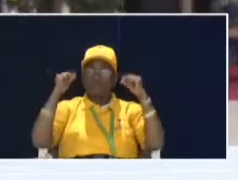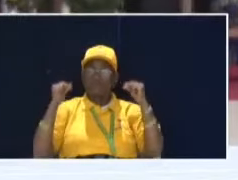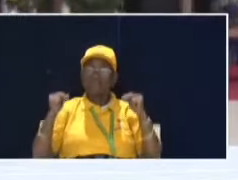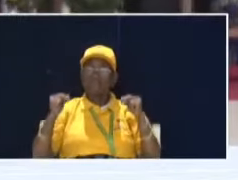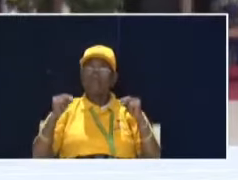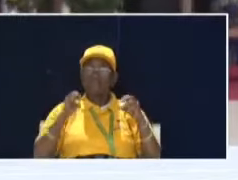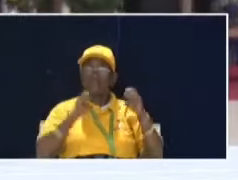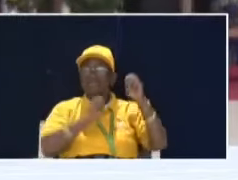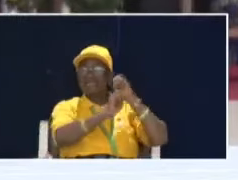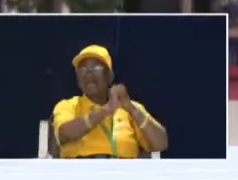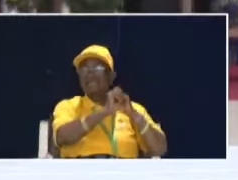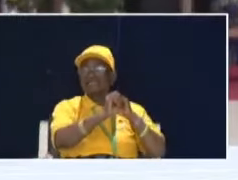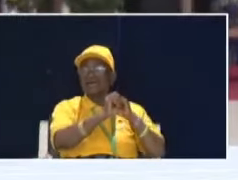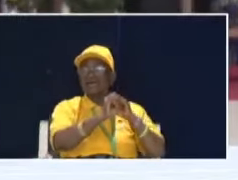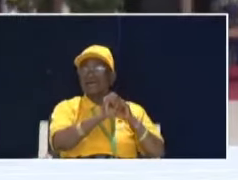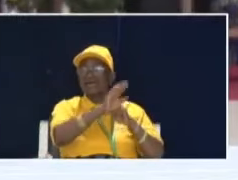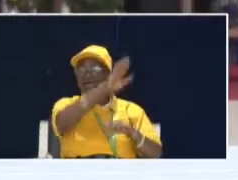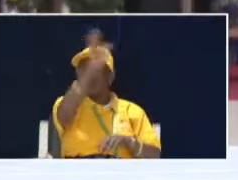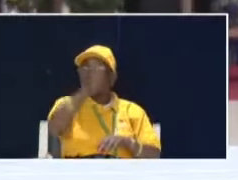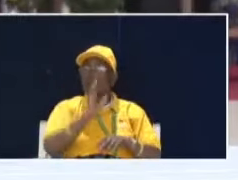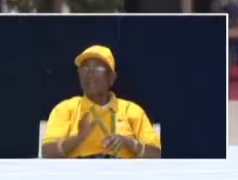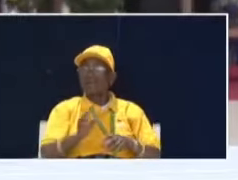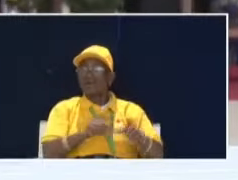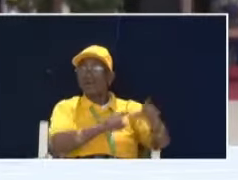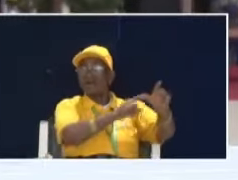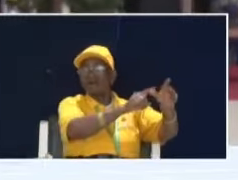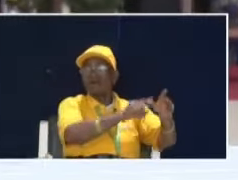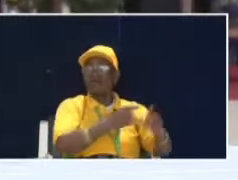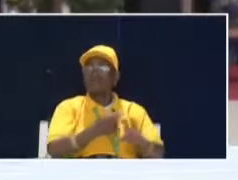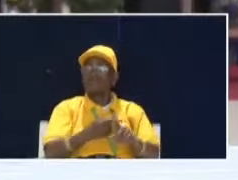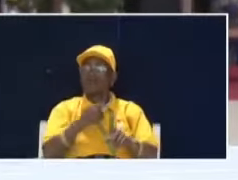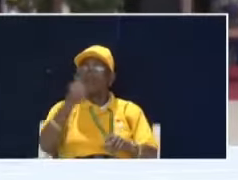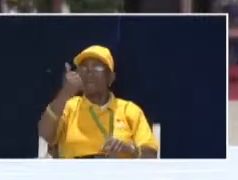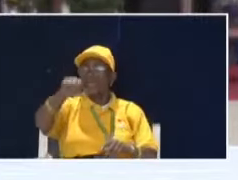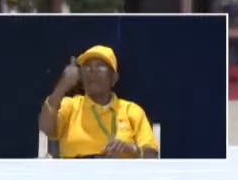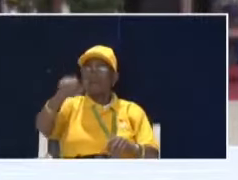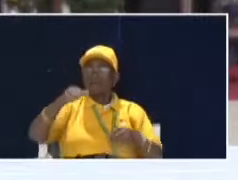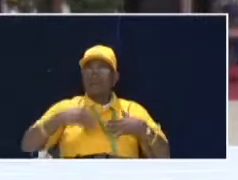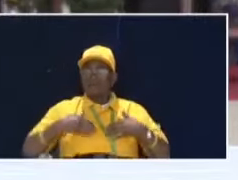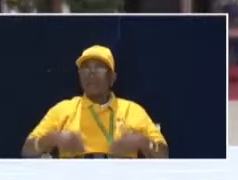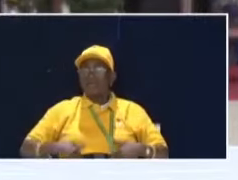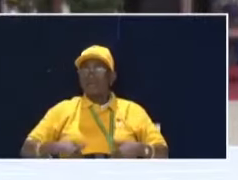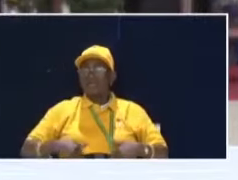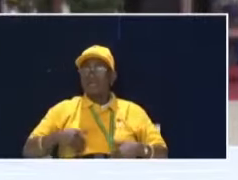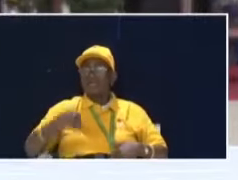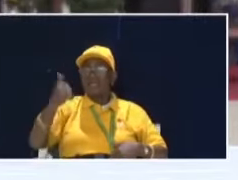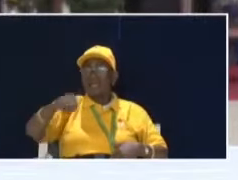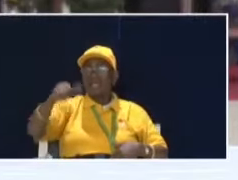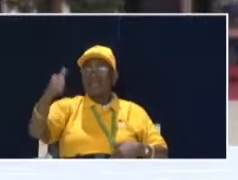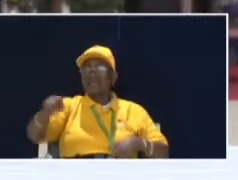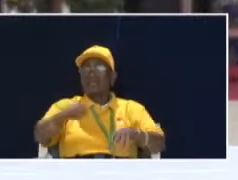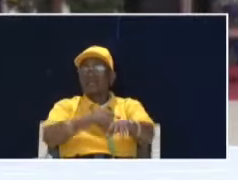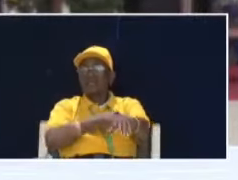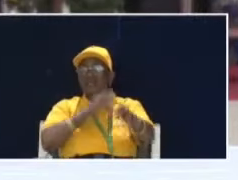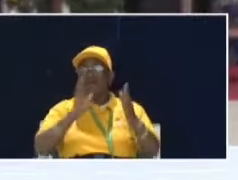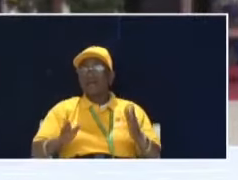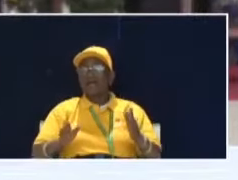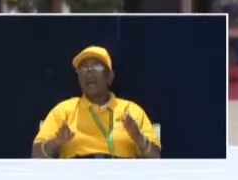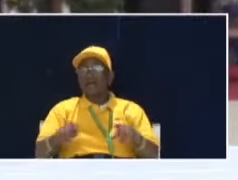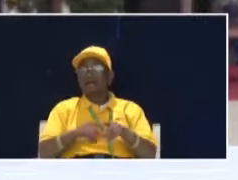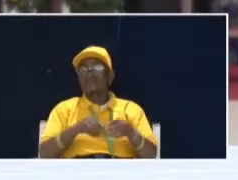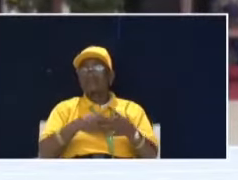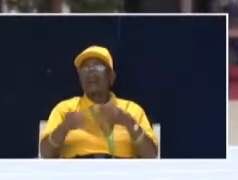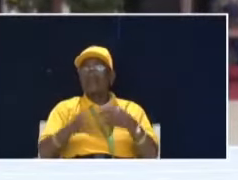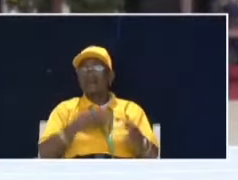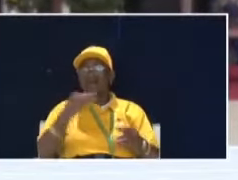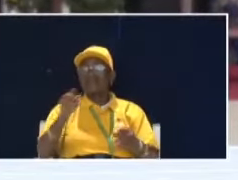Elijah never ran from anybody any longer. As a matter of fact, by